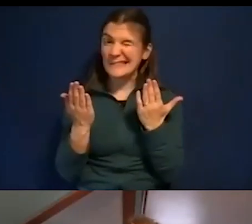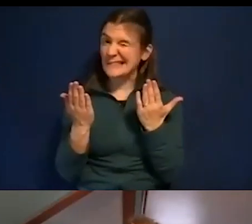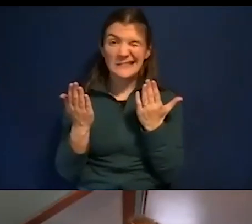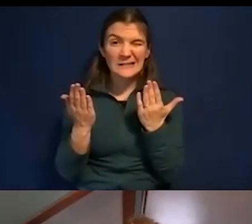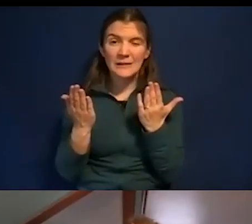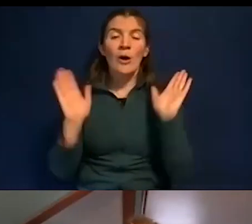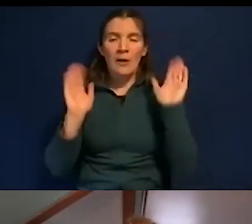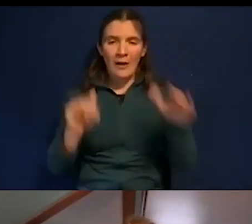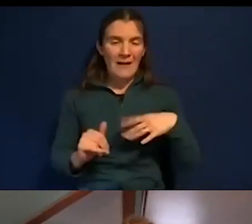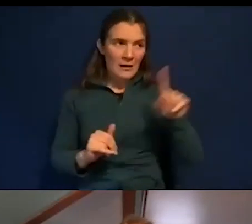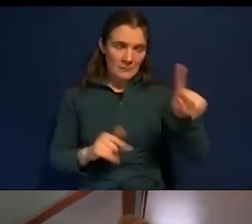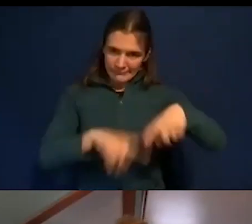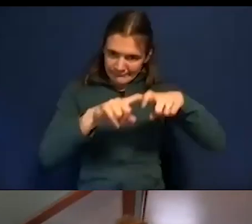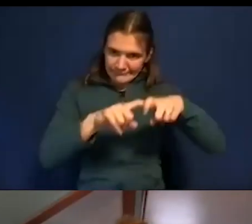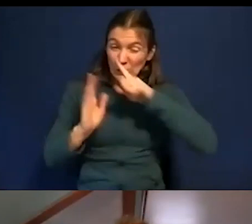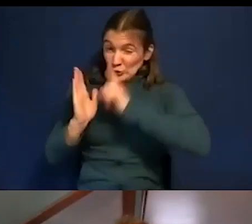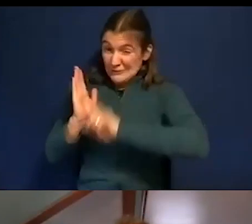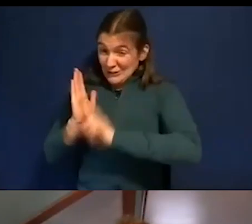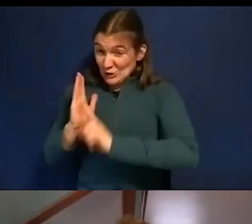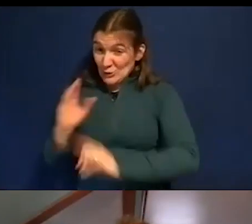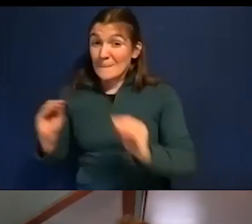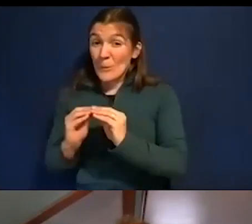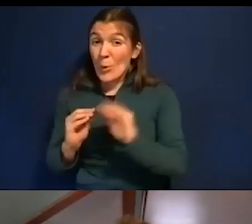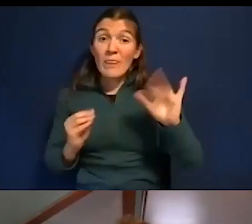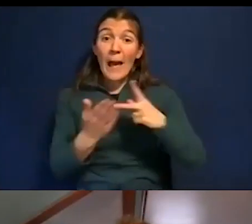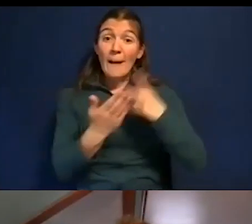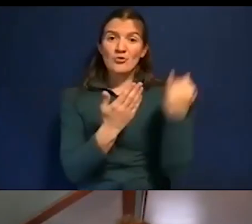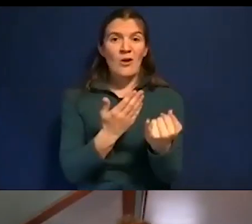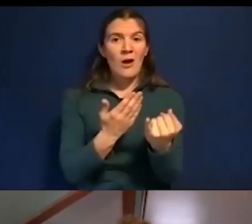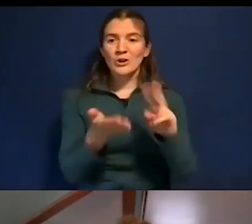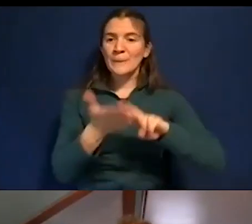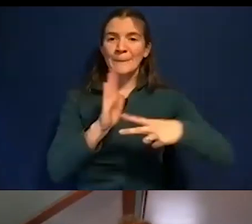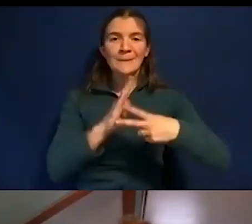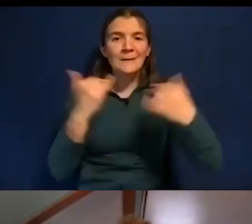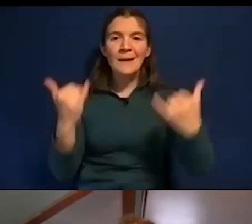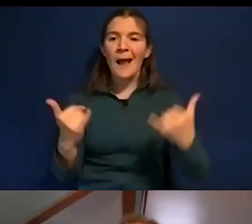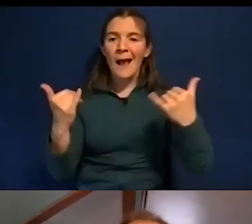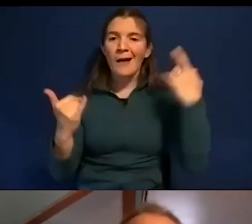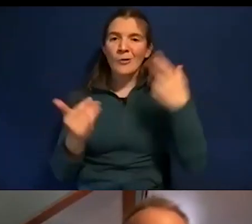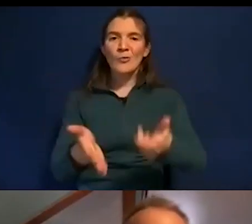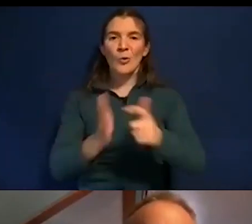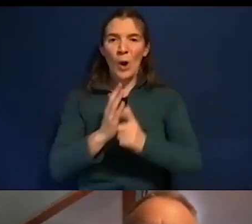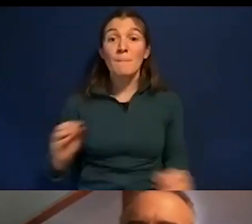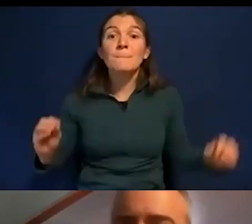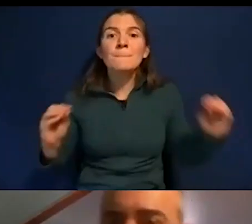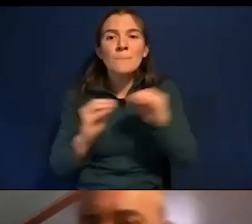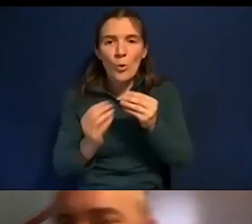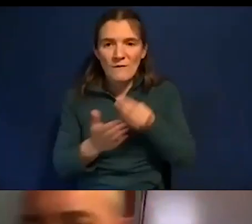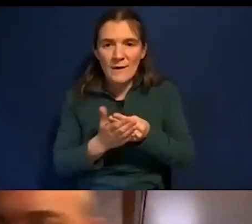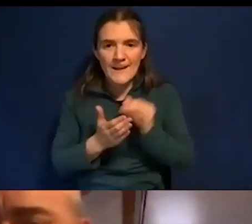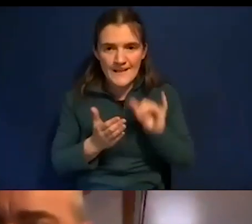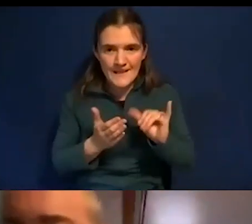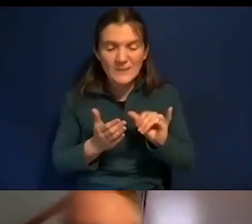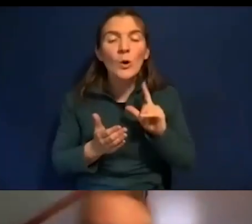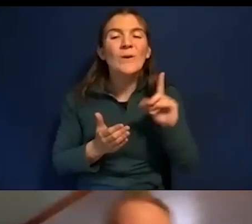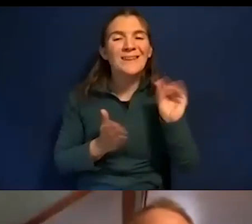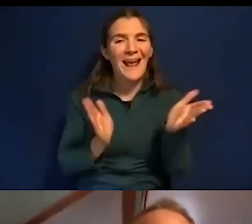some more research and it looks like that project's gonna require a little bit more funding. So there's an